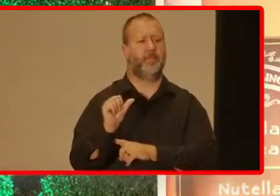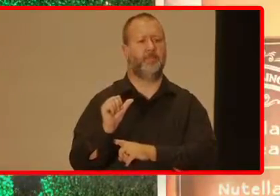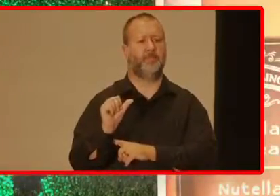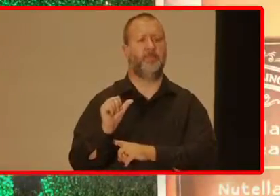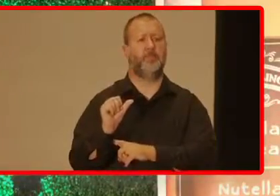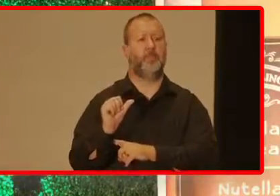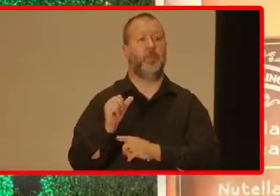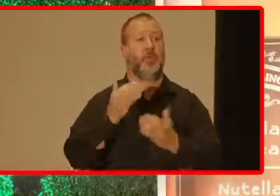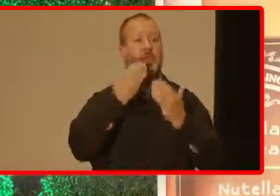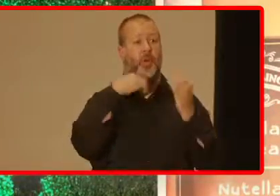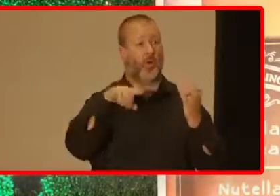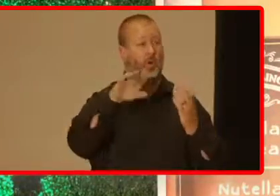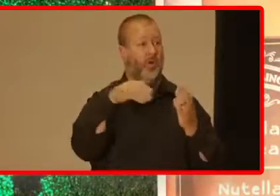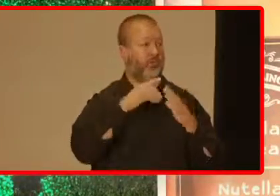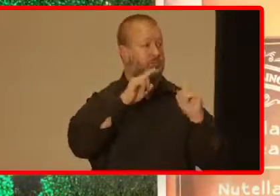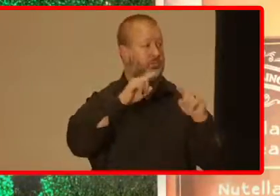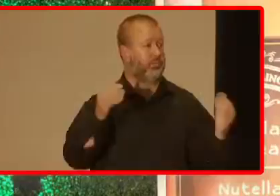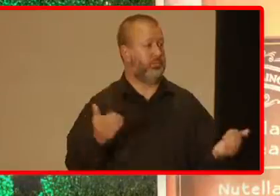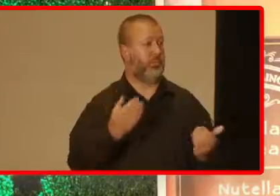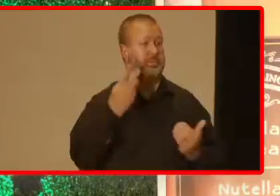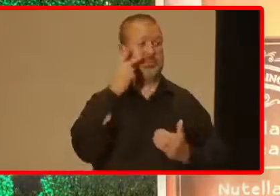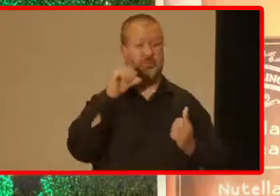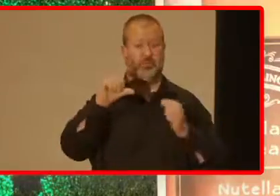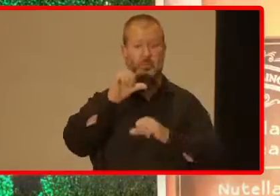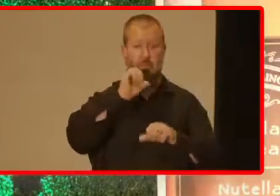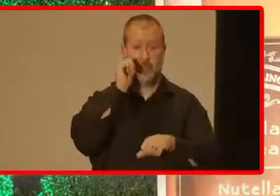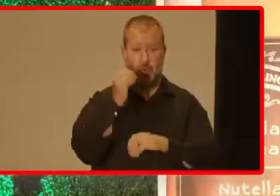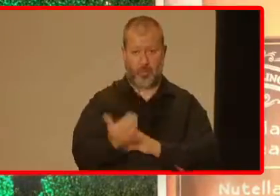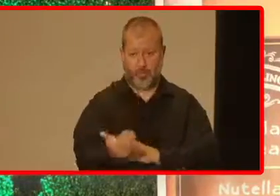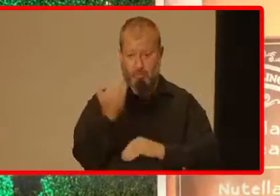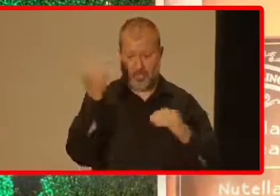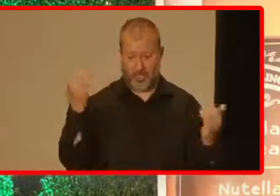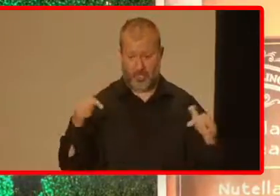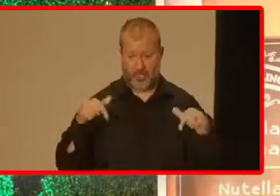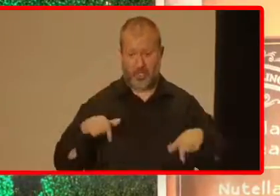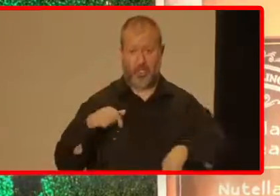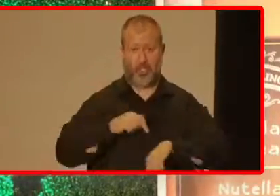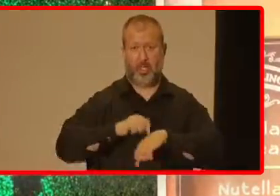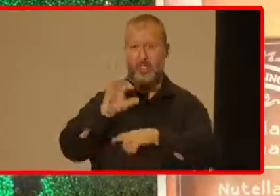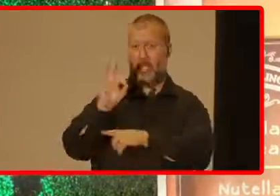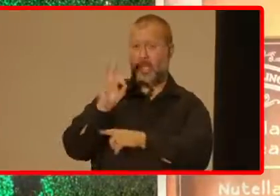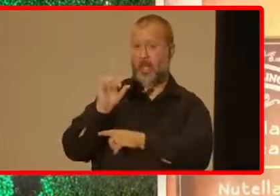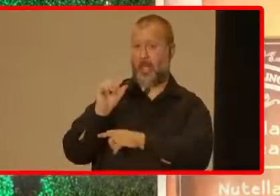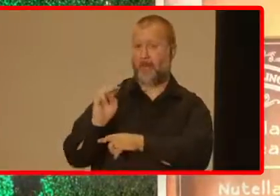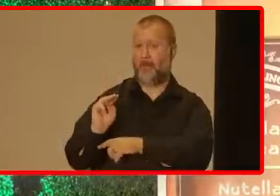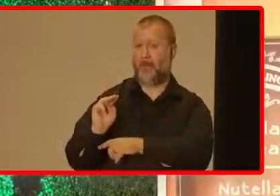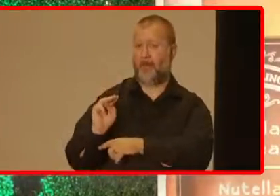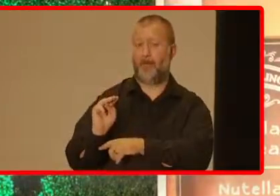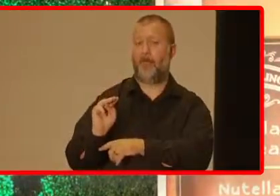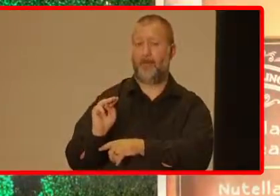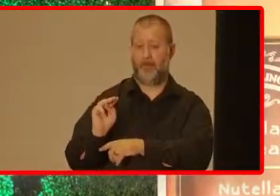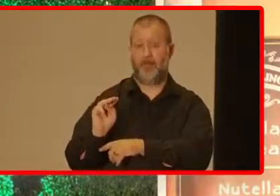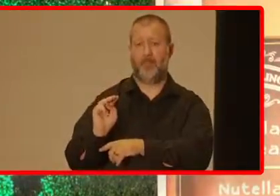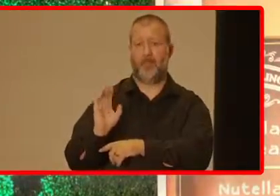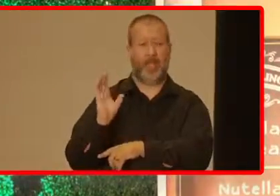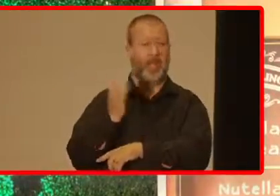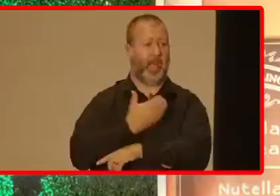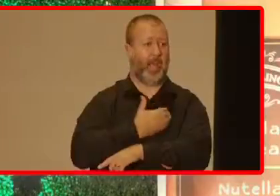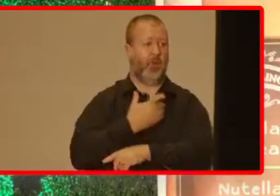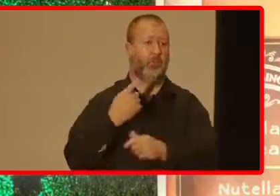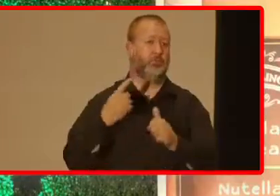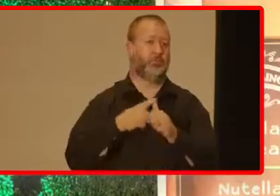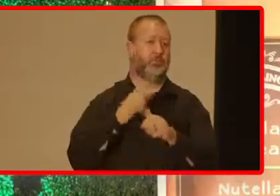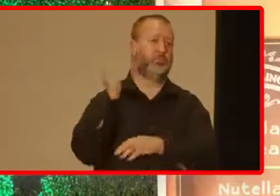So I want to thank you all for attending. We'll see each other tomorrow morning here at 9 a.m. for our